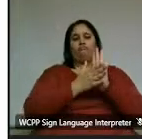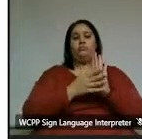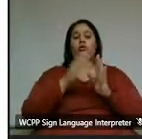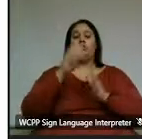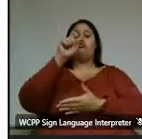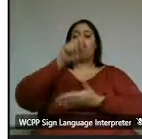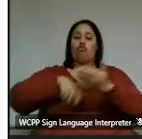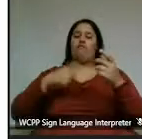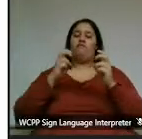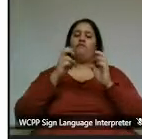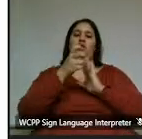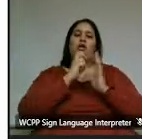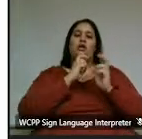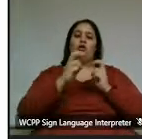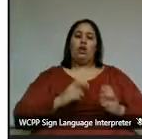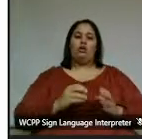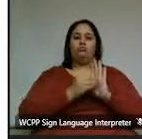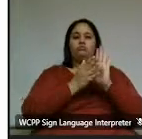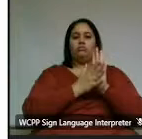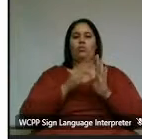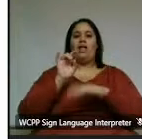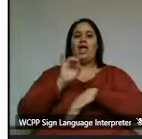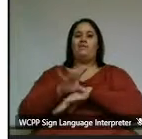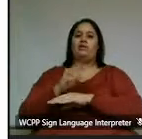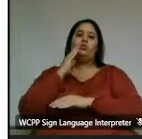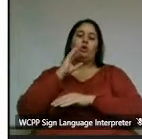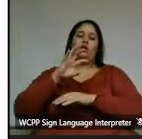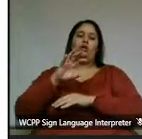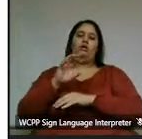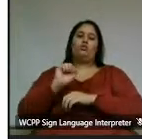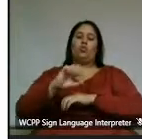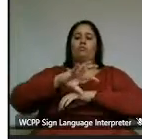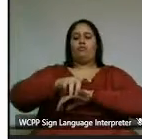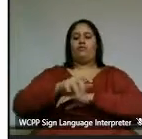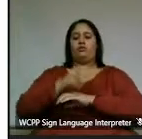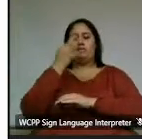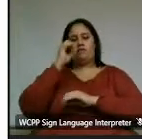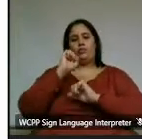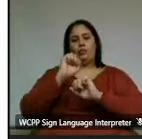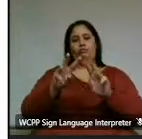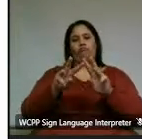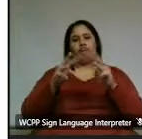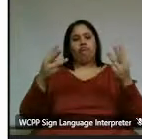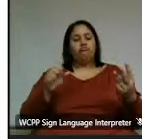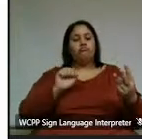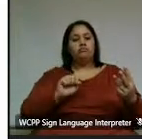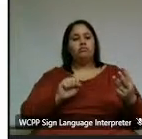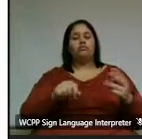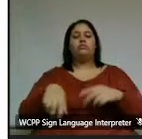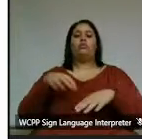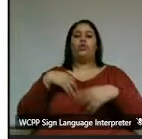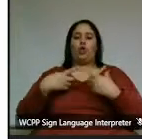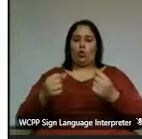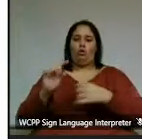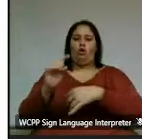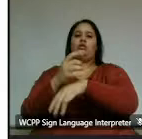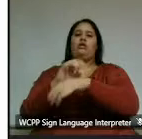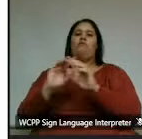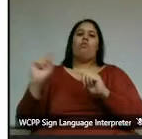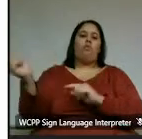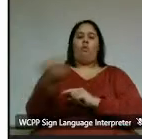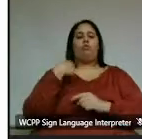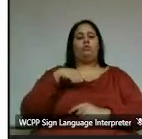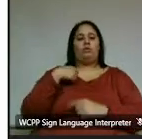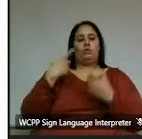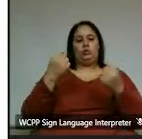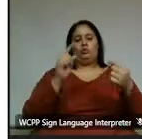regulations will be advertised for public comment in the Provincial Gazette. Targeted consultations will be held with all municipalities